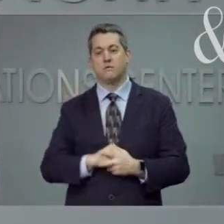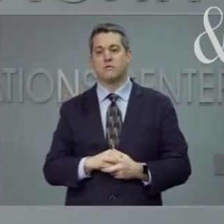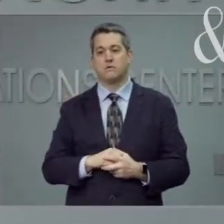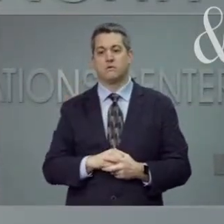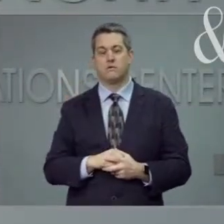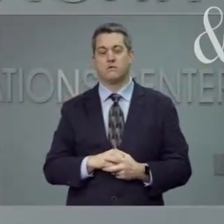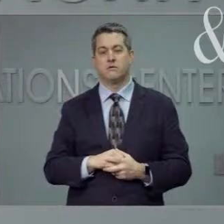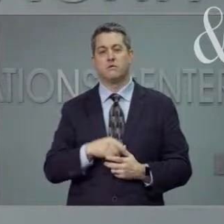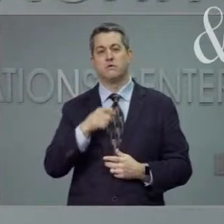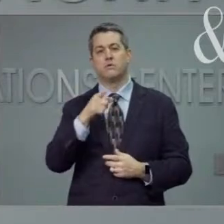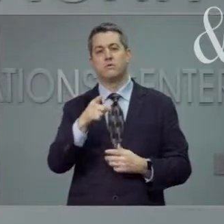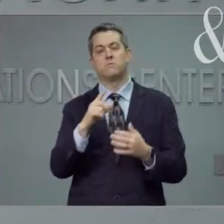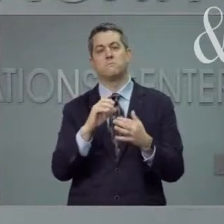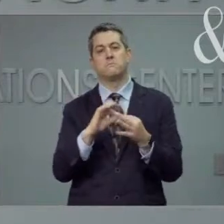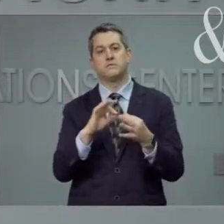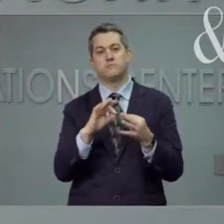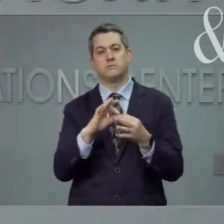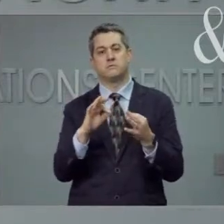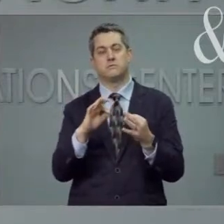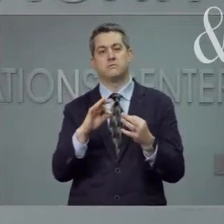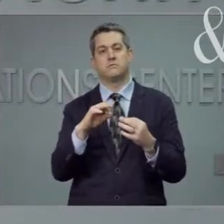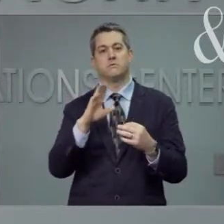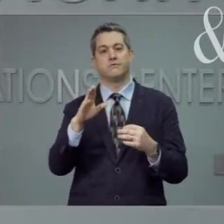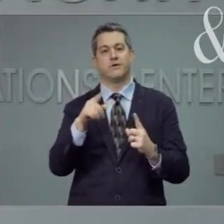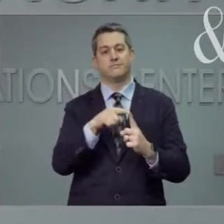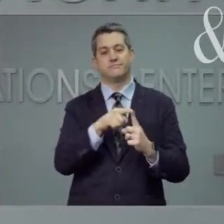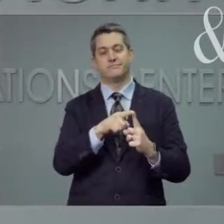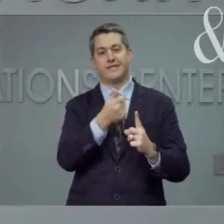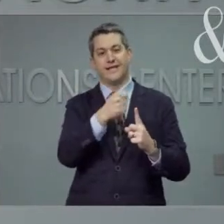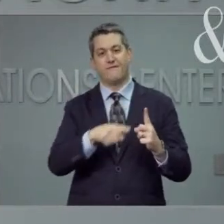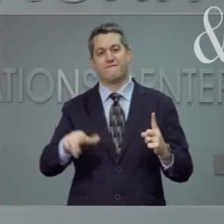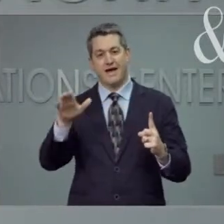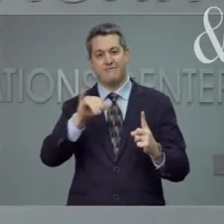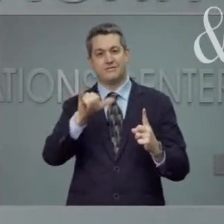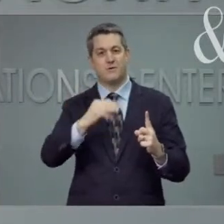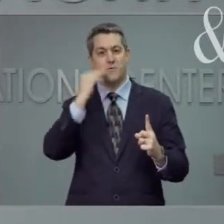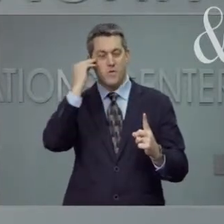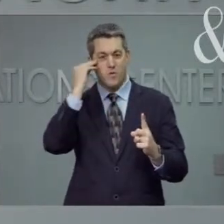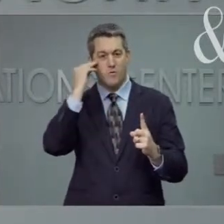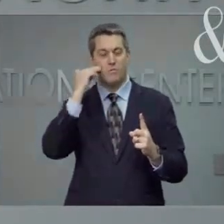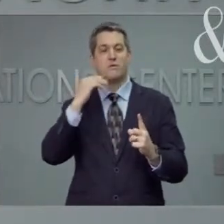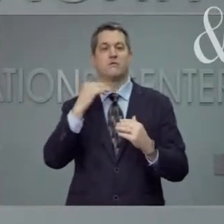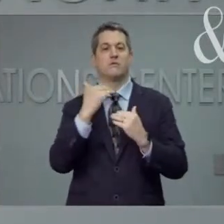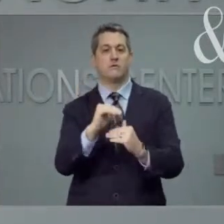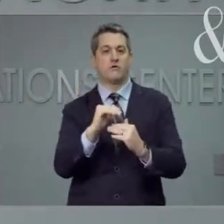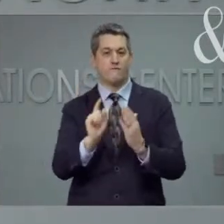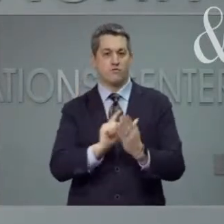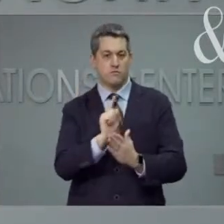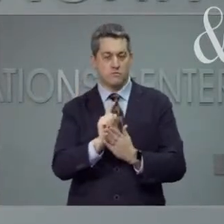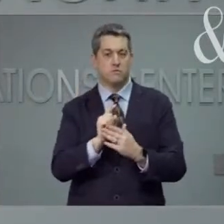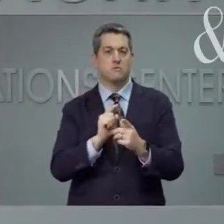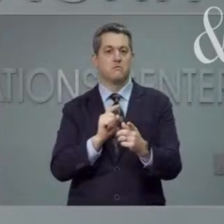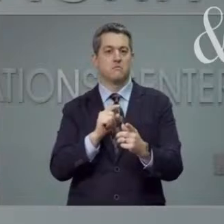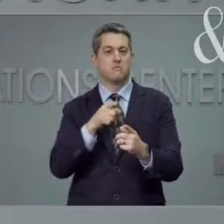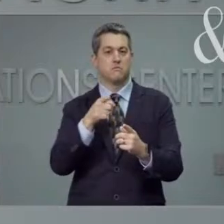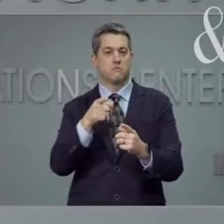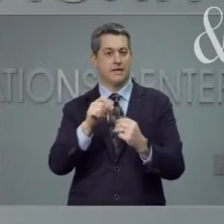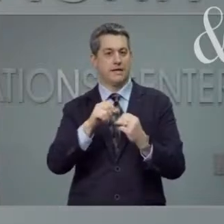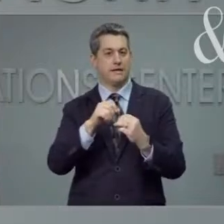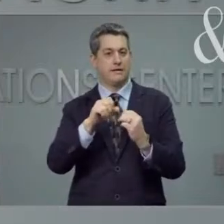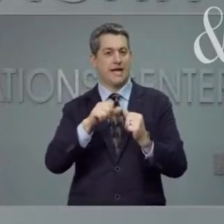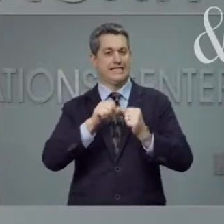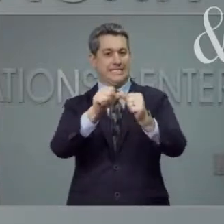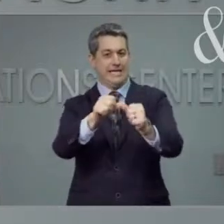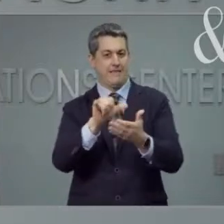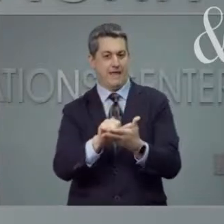when you're talking about the extension of the curfew and the recommendation about people not leaving home, how does that play into